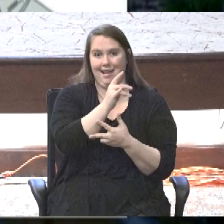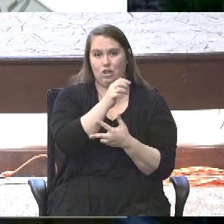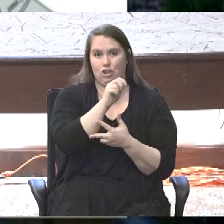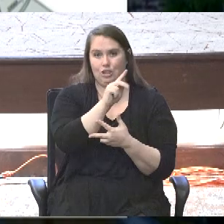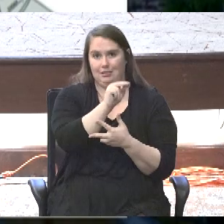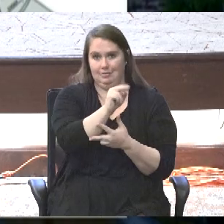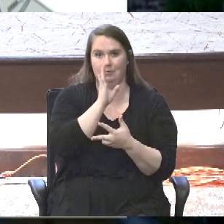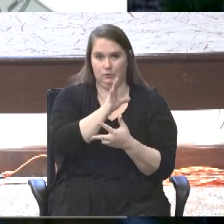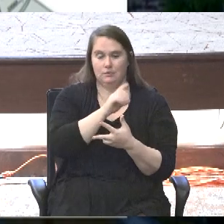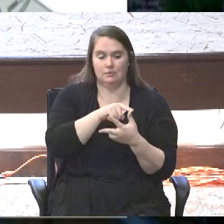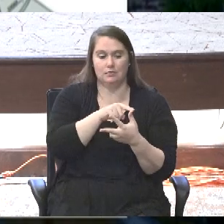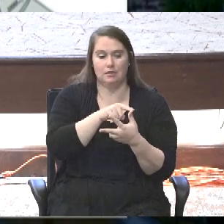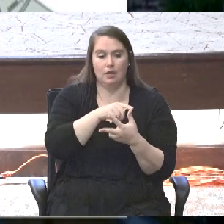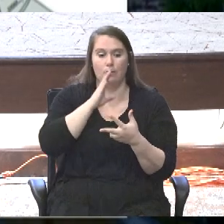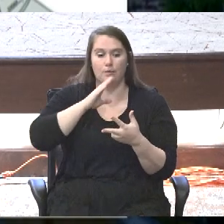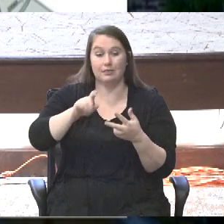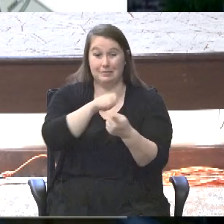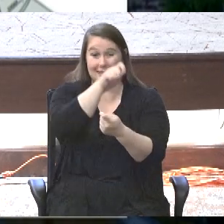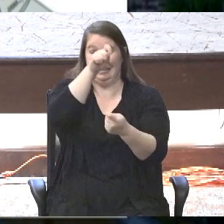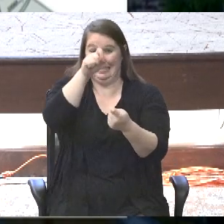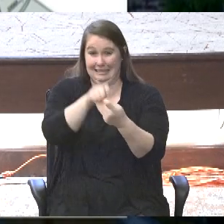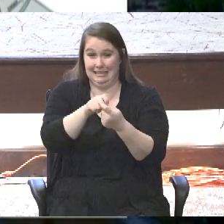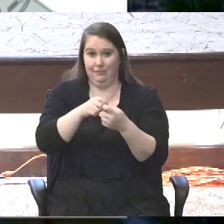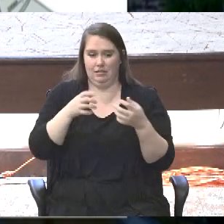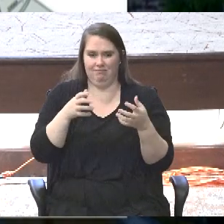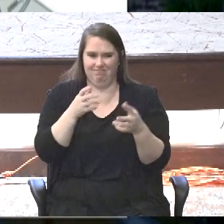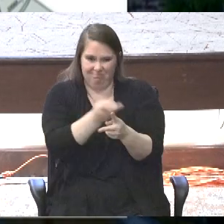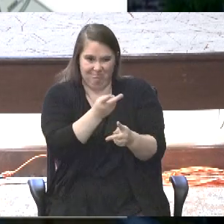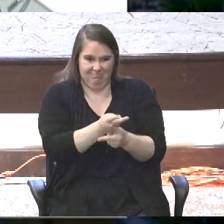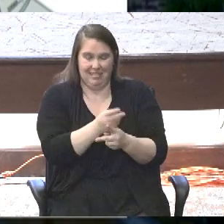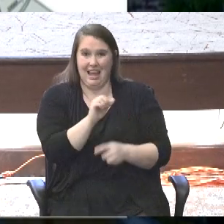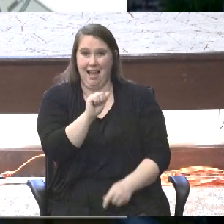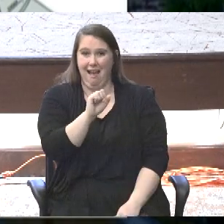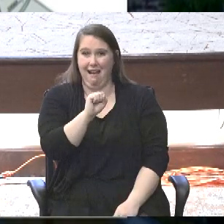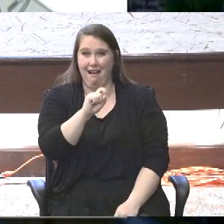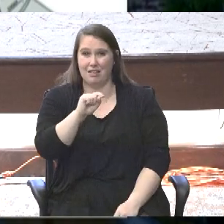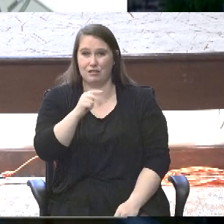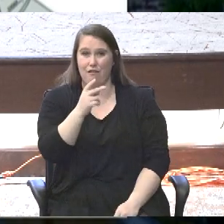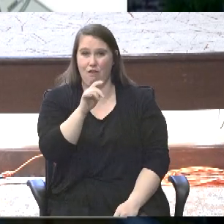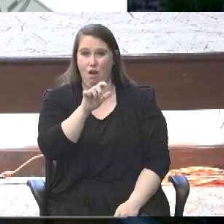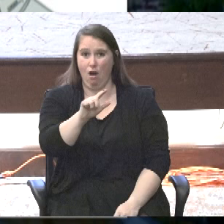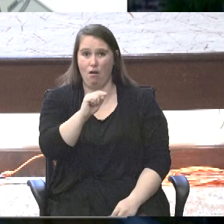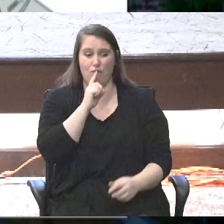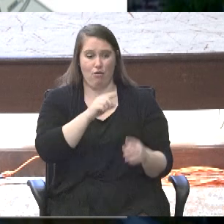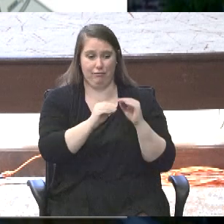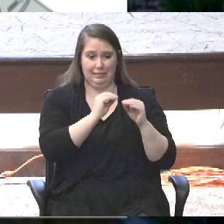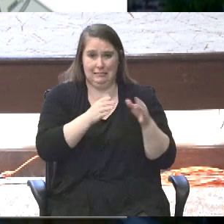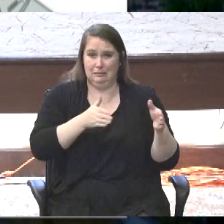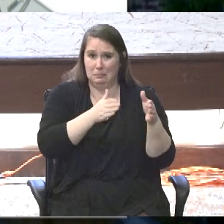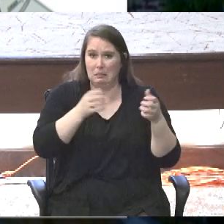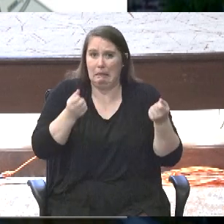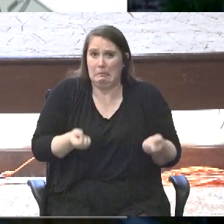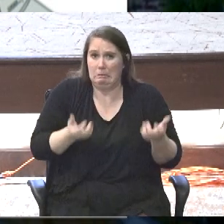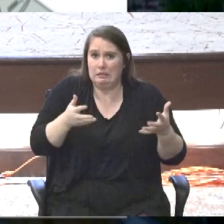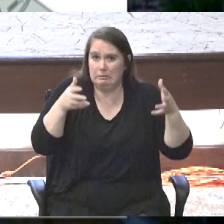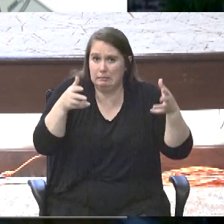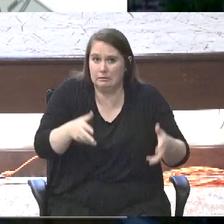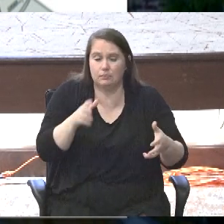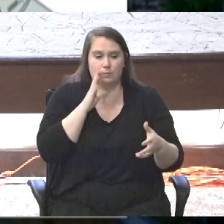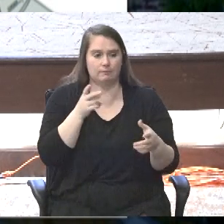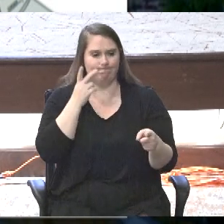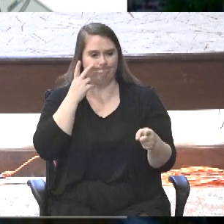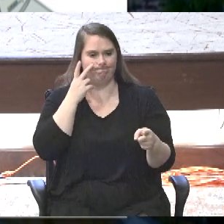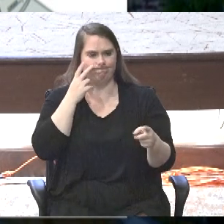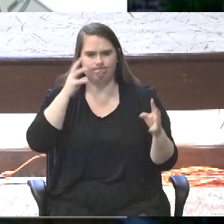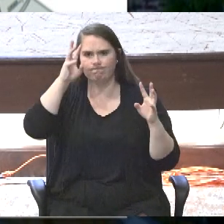our streets to determine how much asphalt's left in them, what the base material is made out of, so that we can